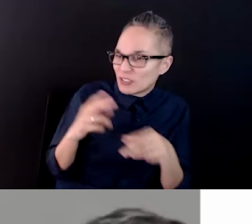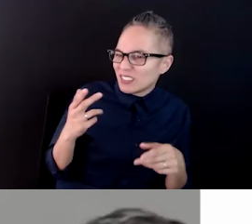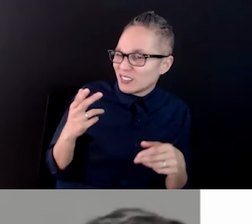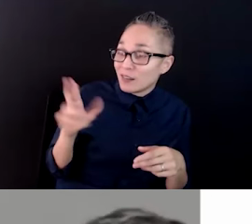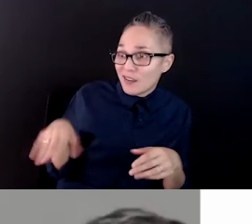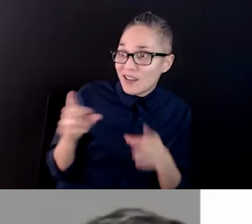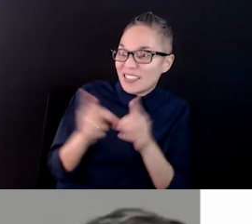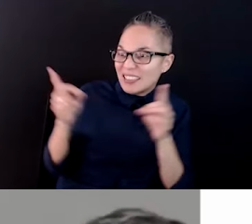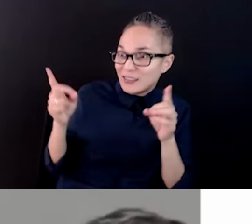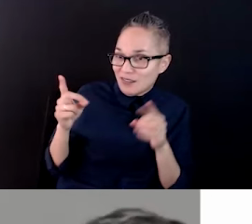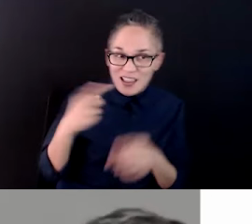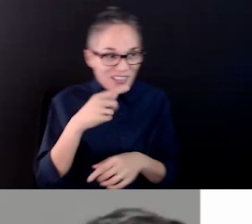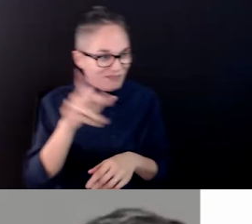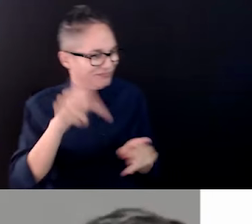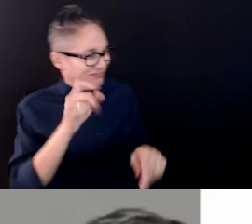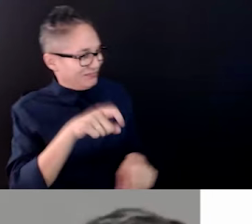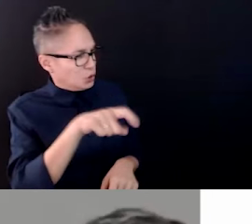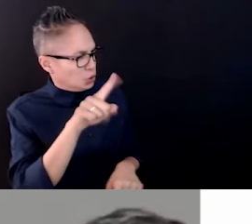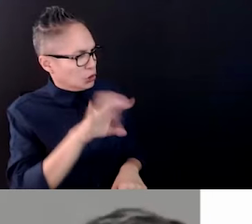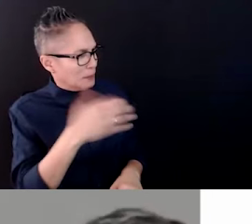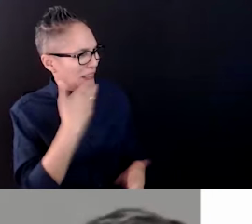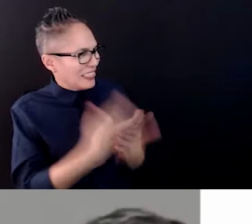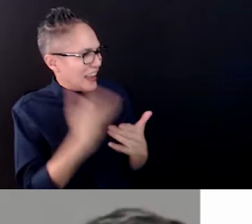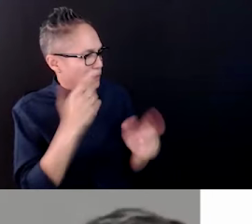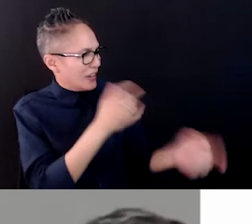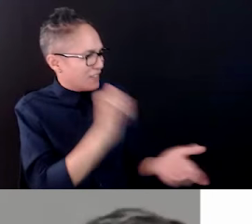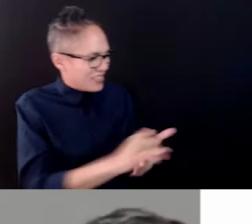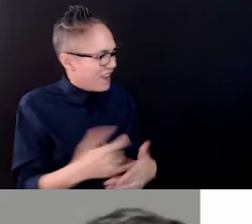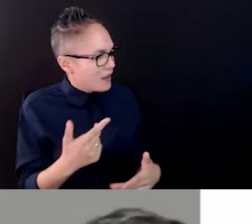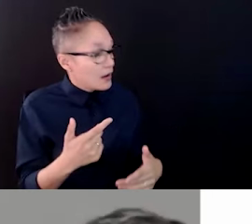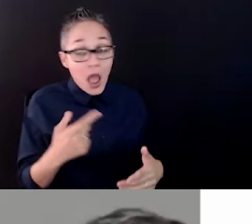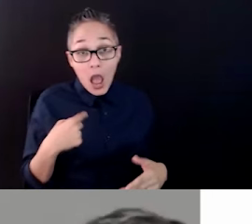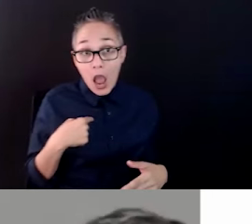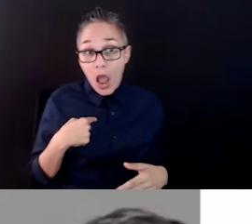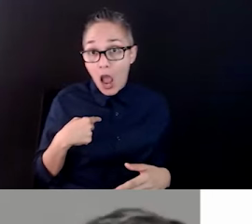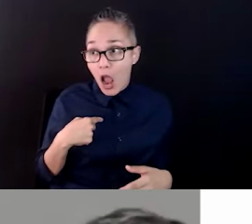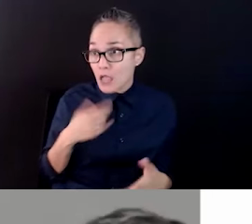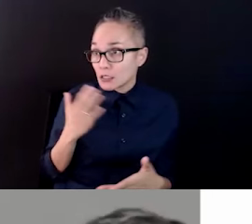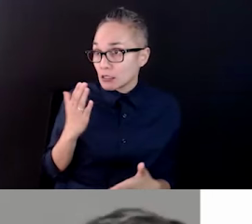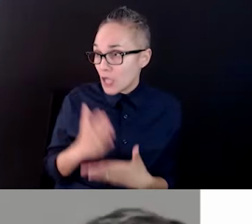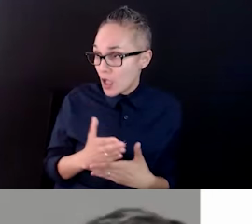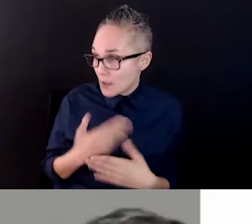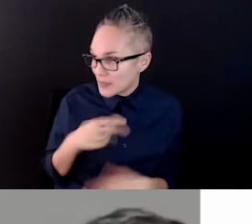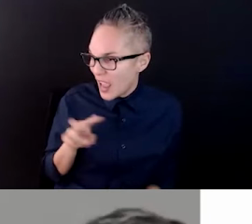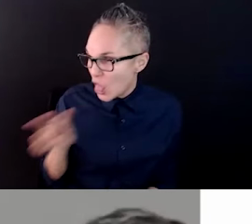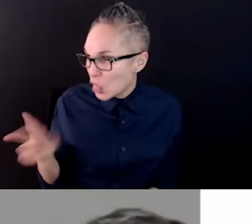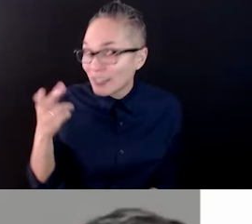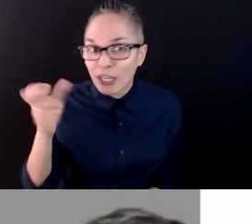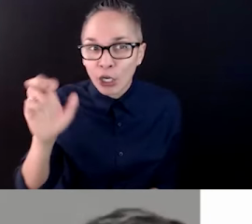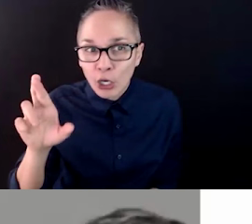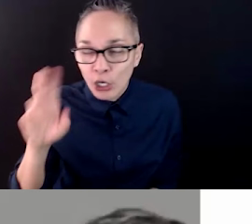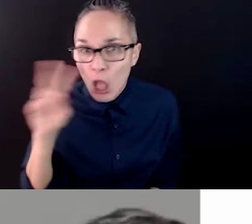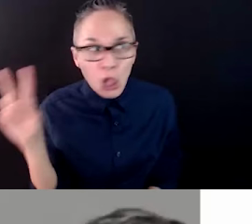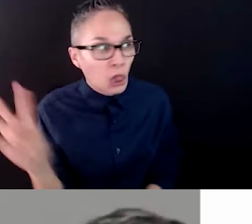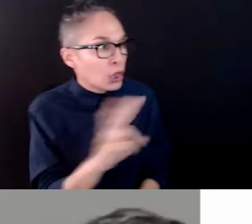district is paying. She goes, yes, and you should be thankful that we're giving this to you. And I just stopped. I looked at her, looked at everybody else. I